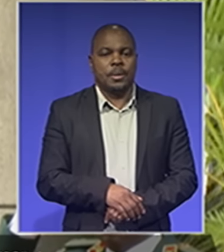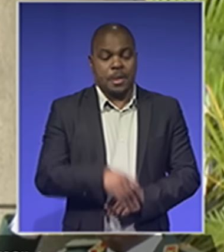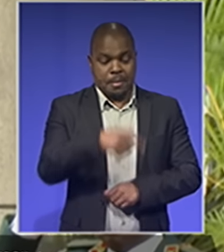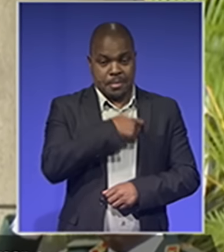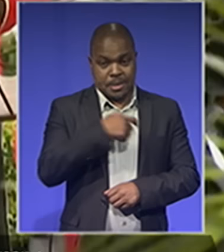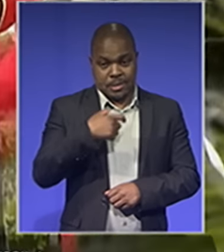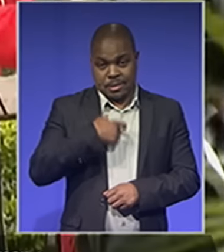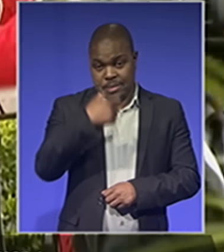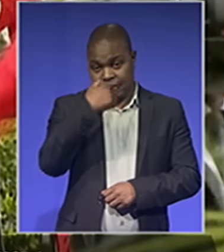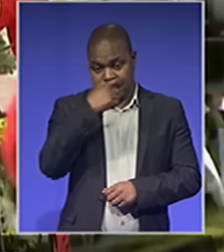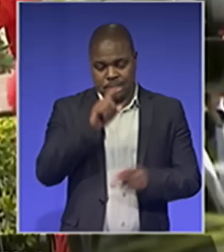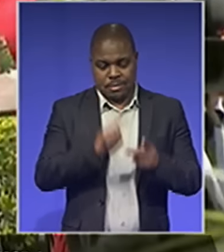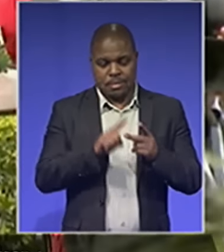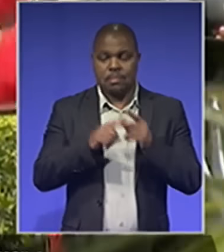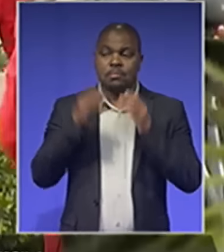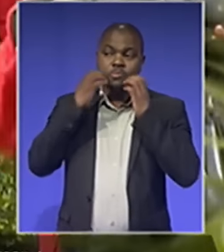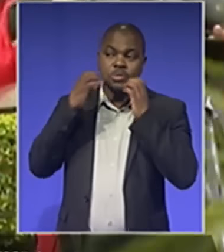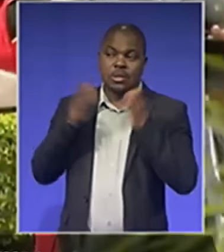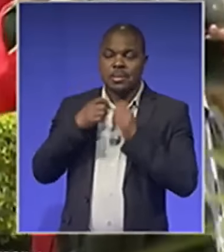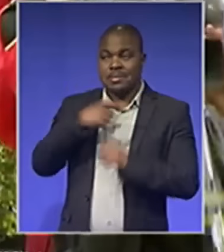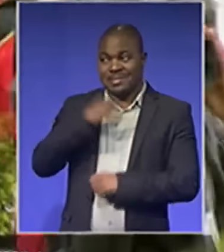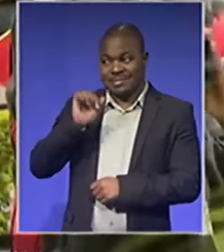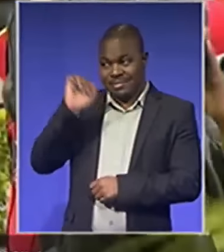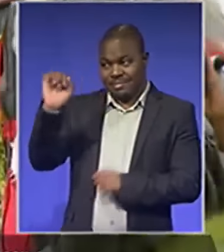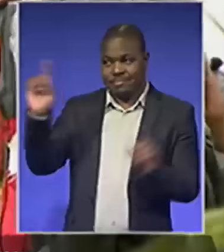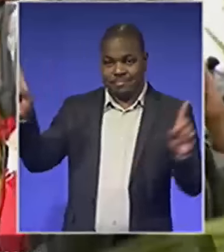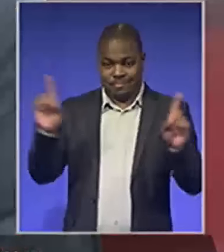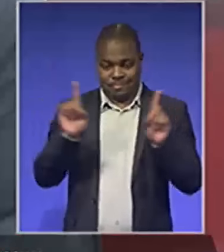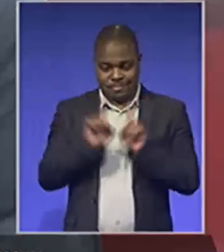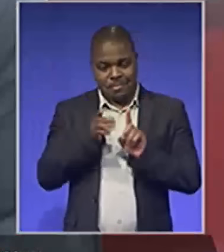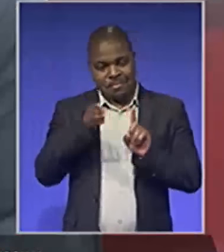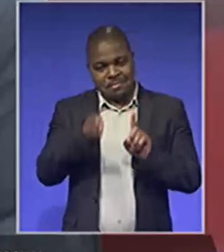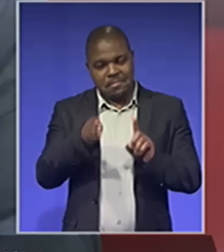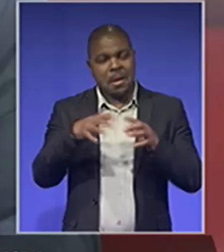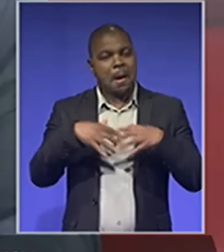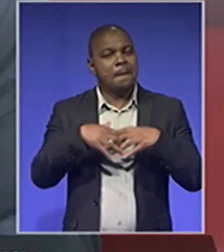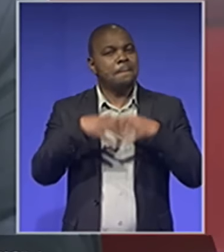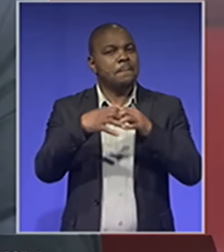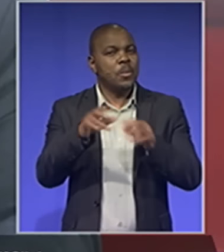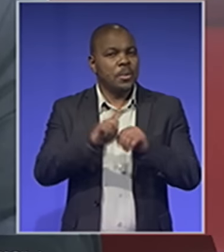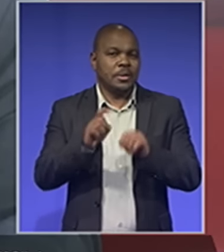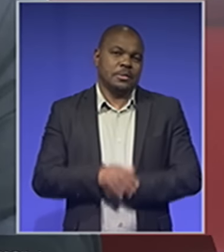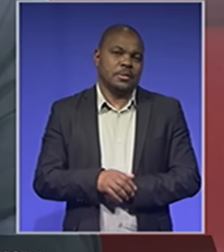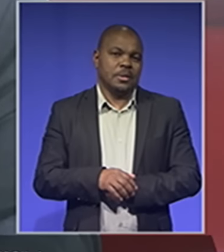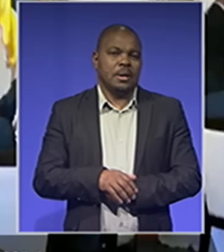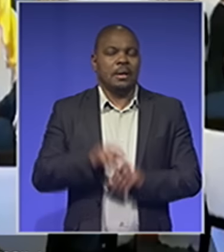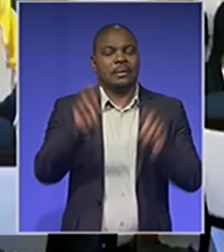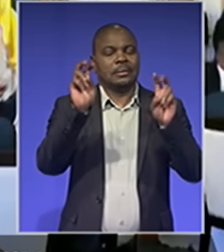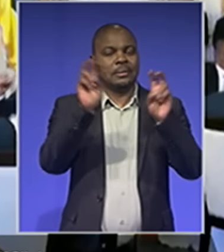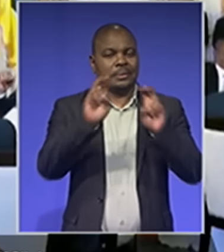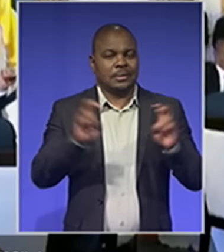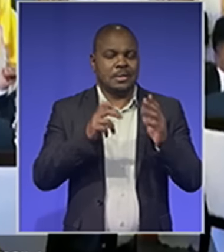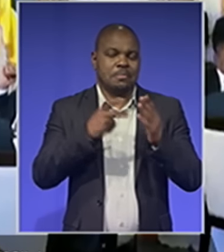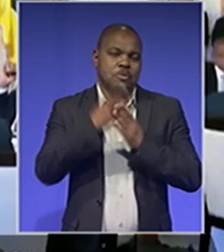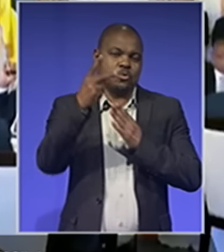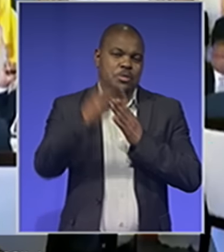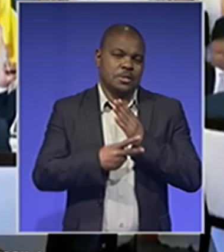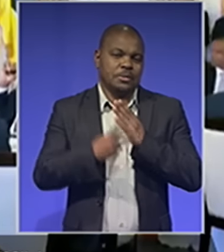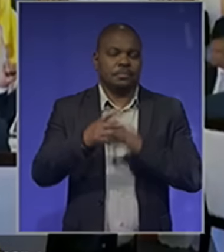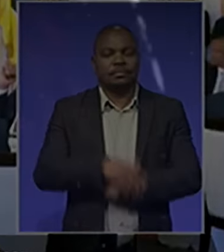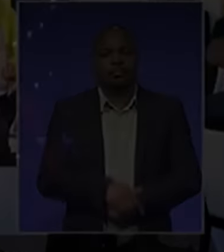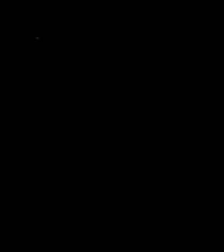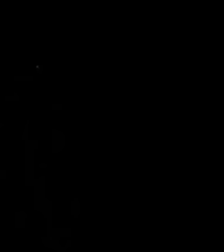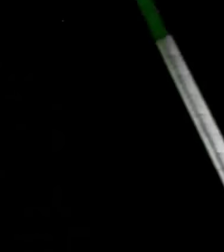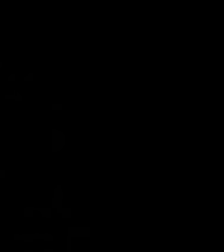Mopresidente Ramaphosa le molekani nae ka kemo kwa Mozambique ba ne ba tsene tiragalo ya go thankgolola projeke e botlhokwa ya energy.